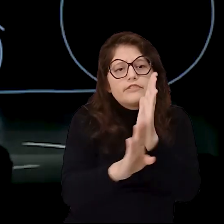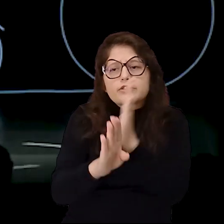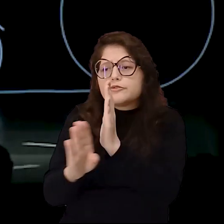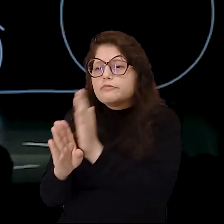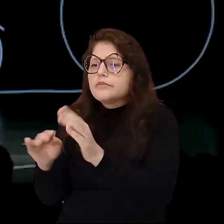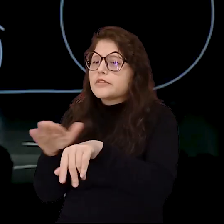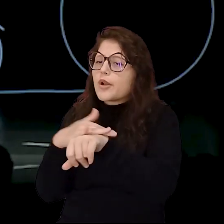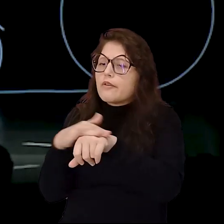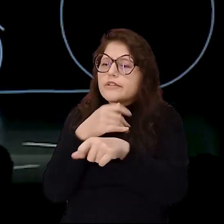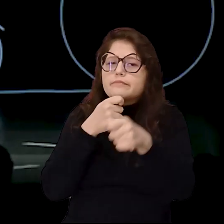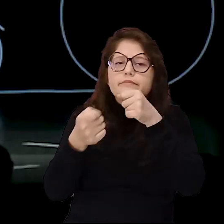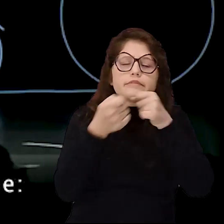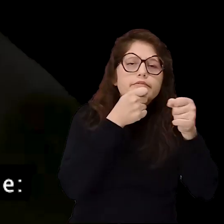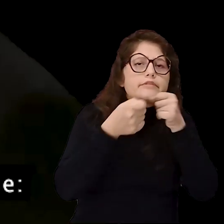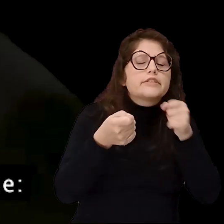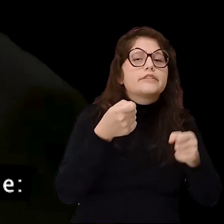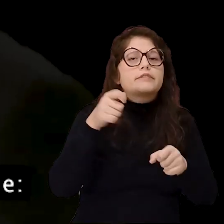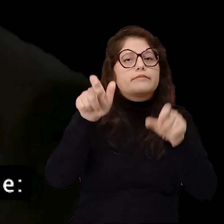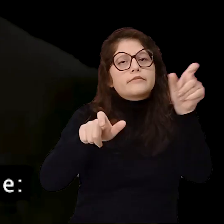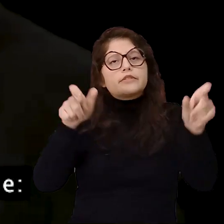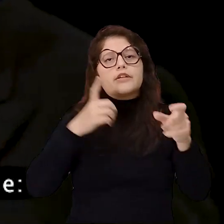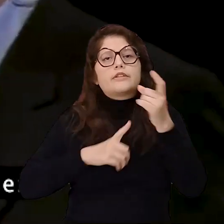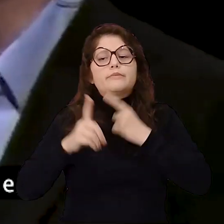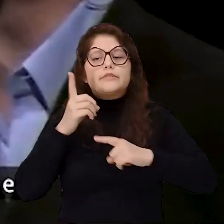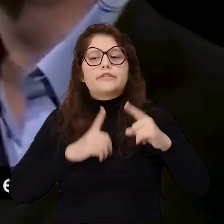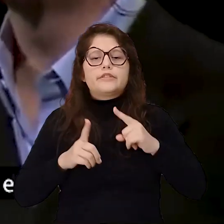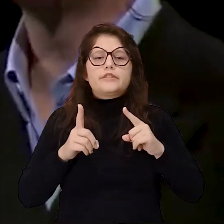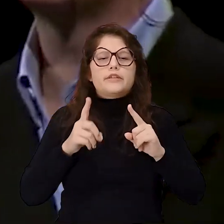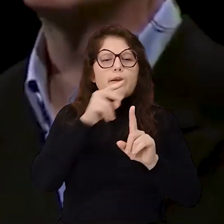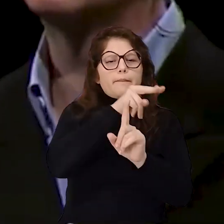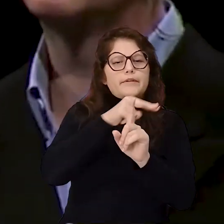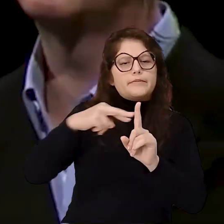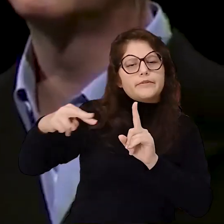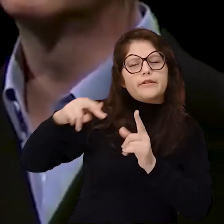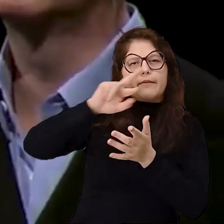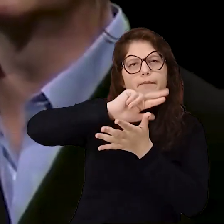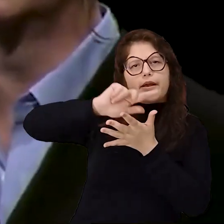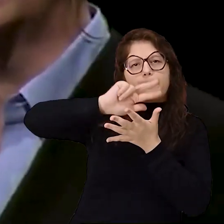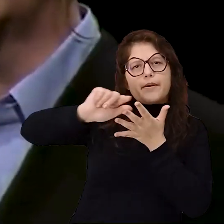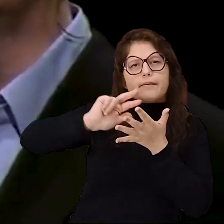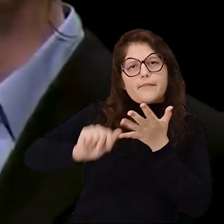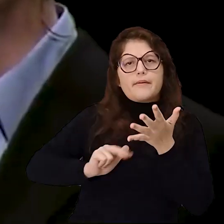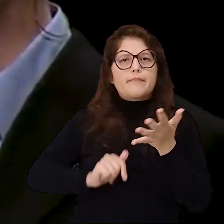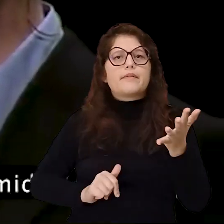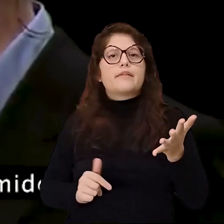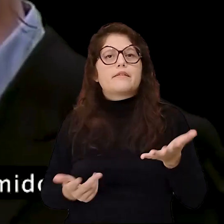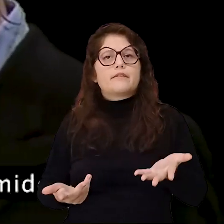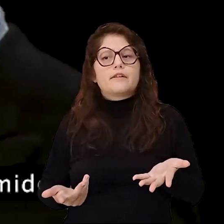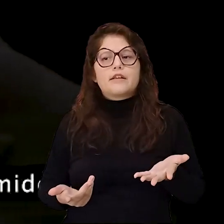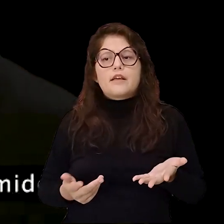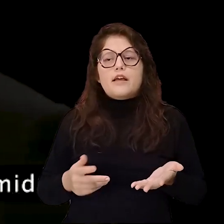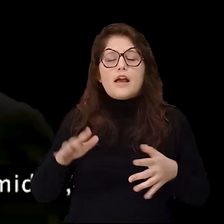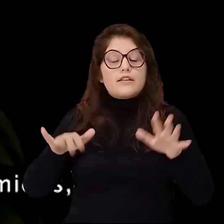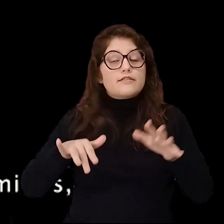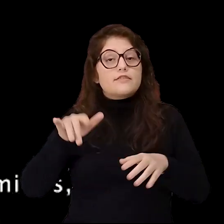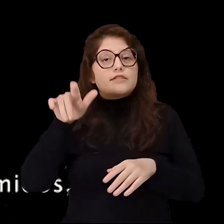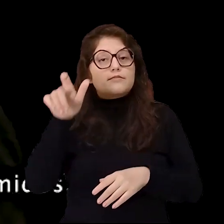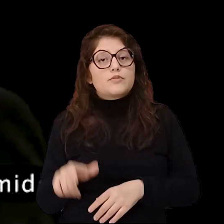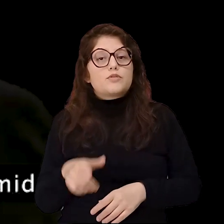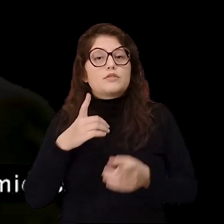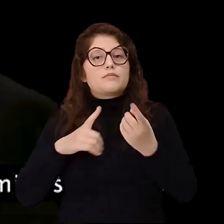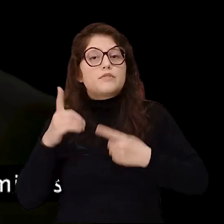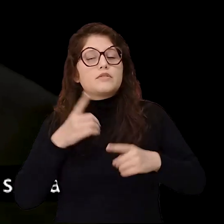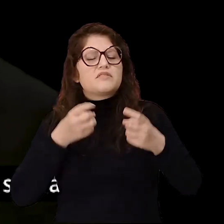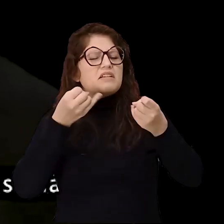lies. I became obsessed with that sentence, but the truth lies. And I discovered as I talked to